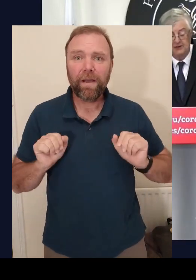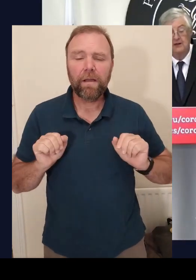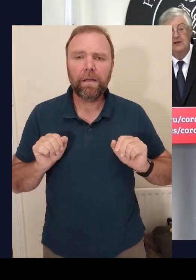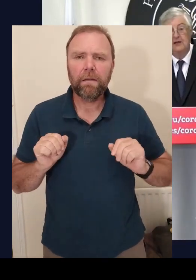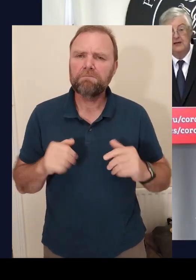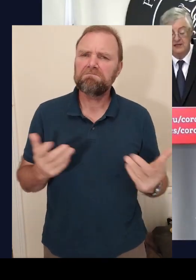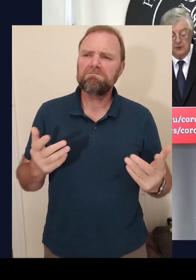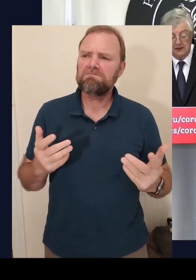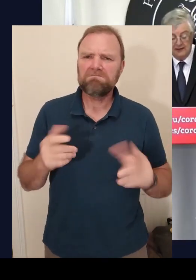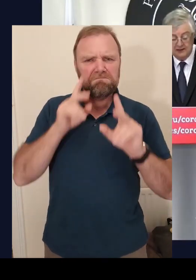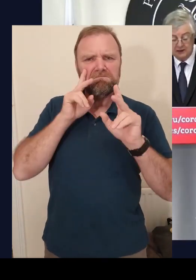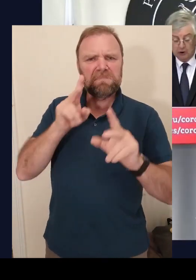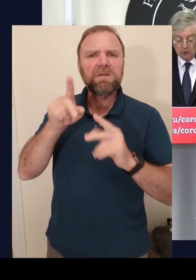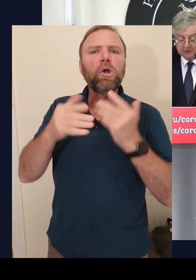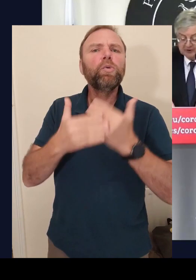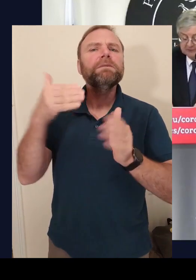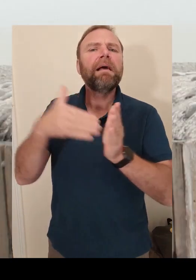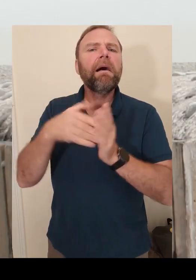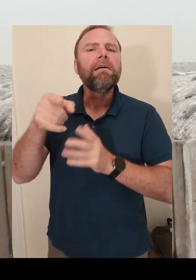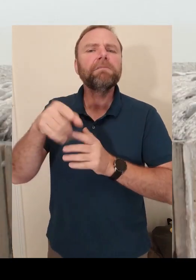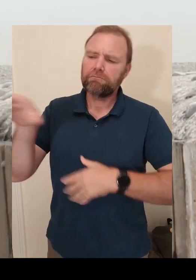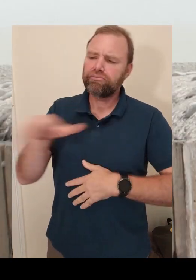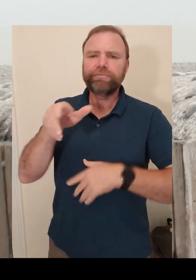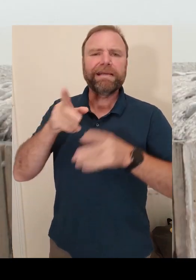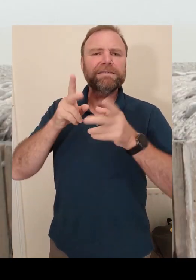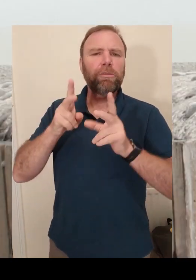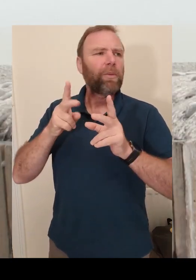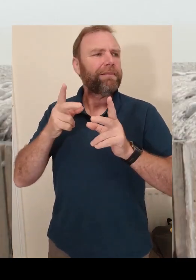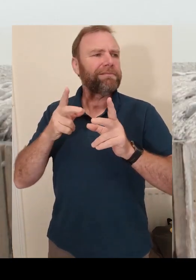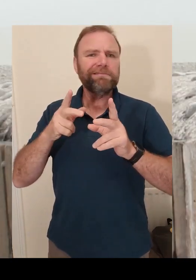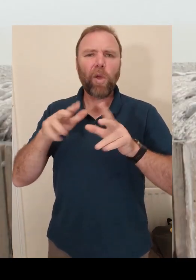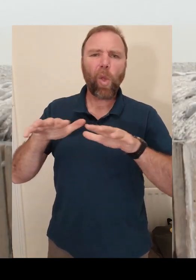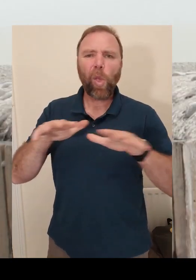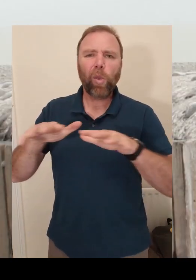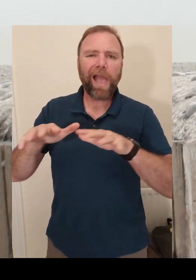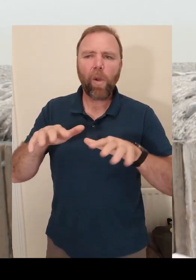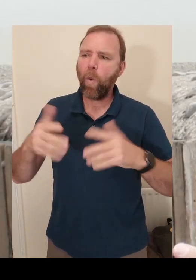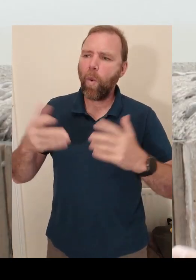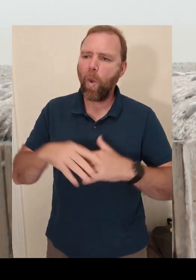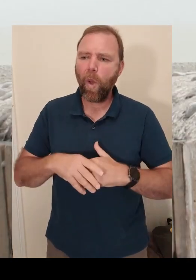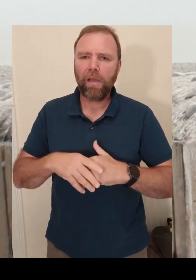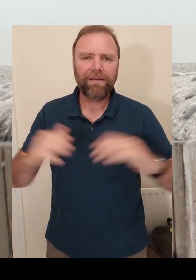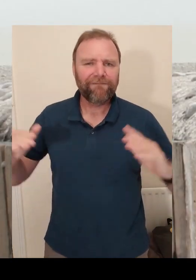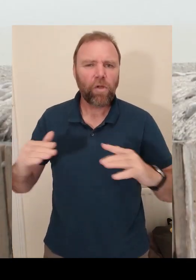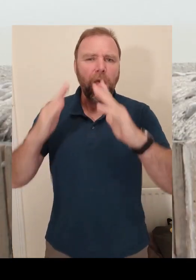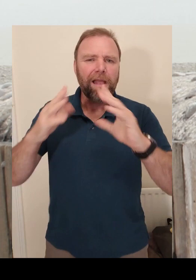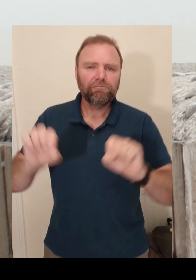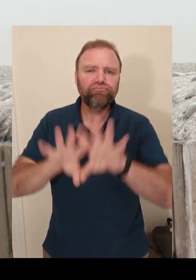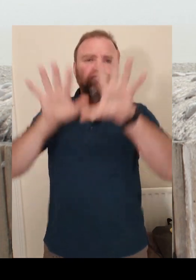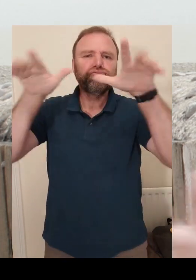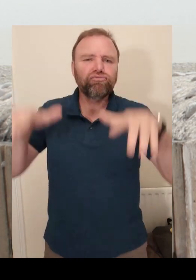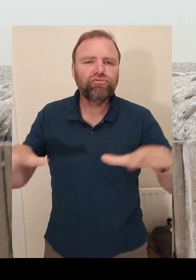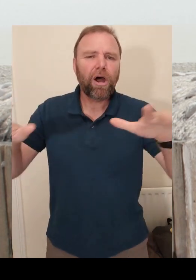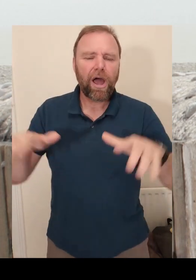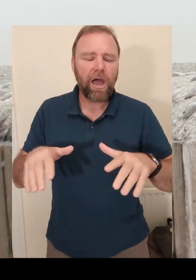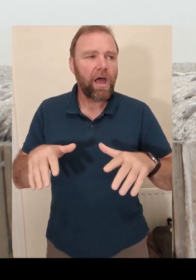there. We see interpreters on the telly in New Zealand when there's been an earthquake, or when a volcano